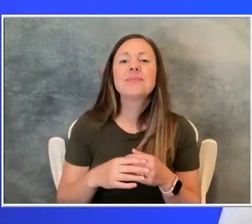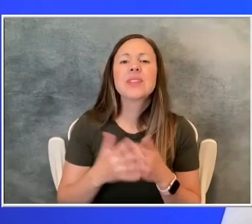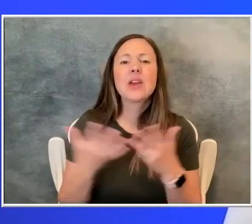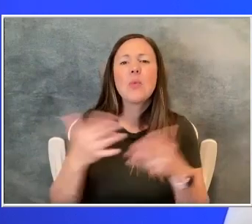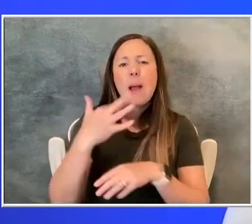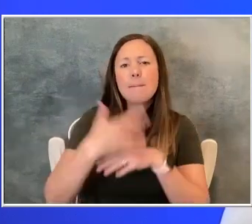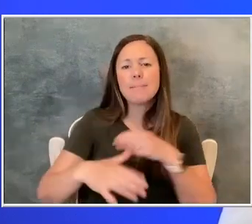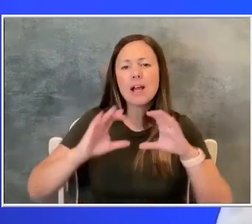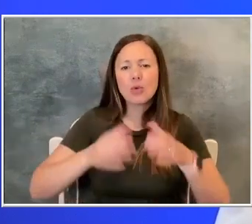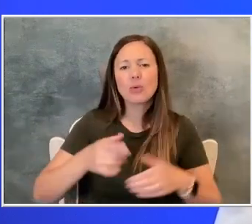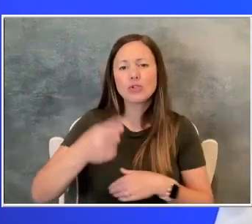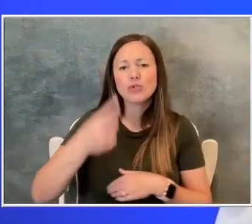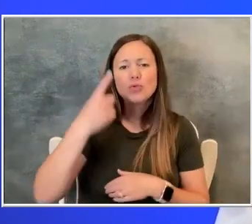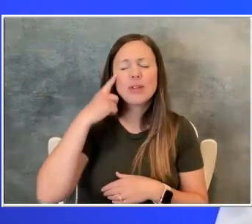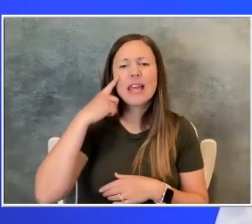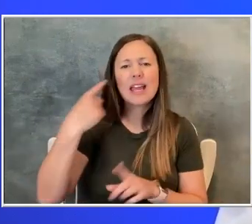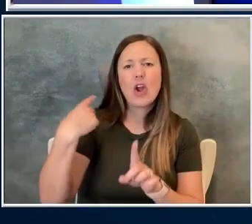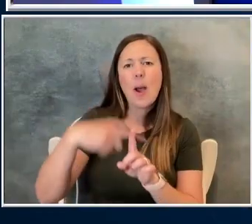an optimist has?